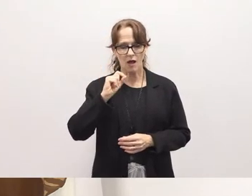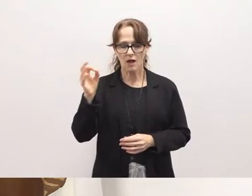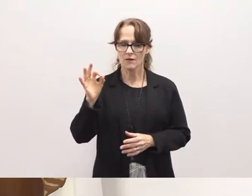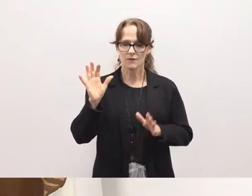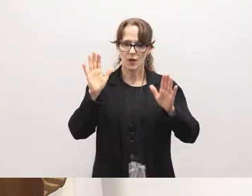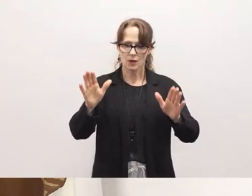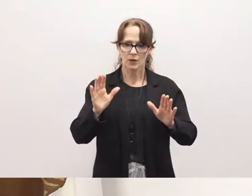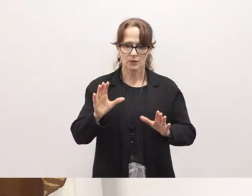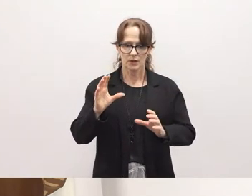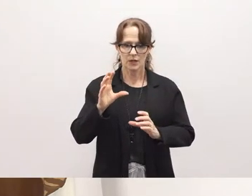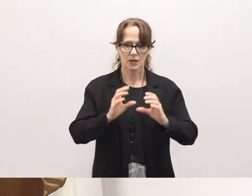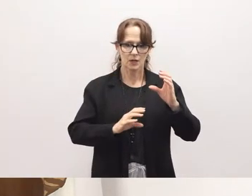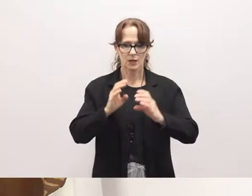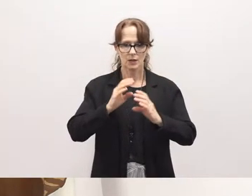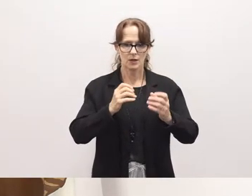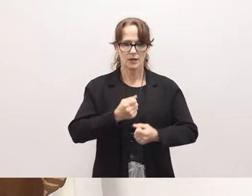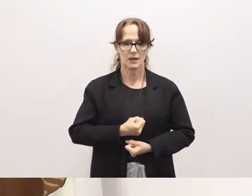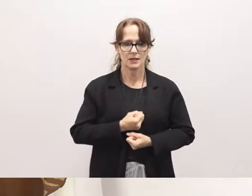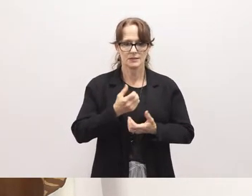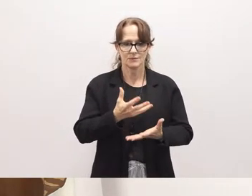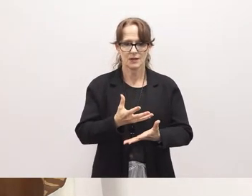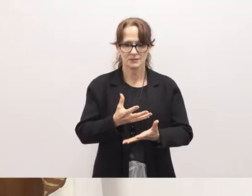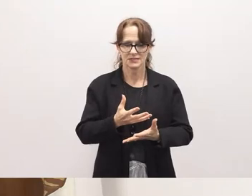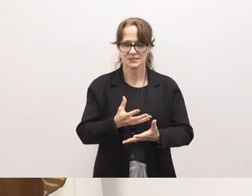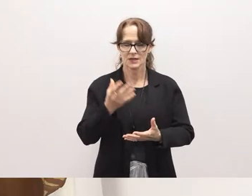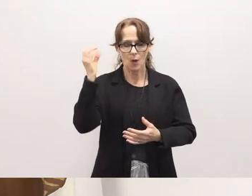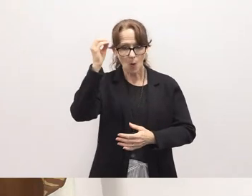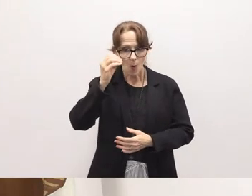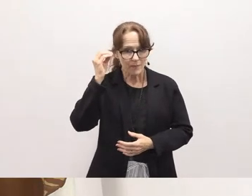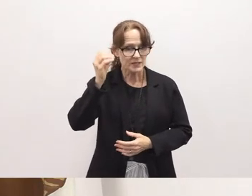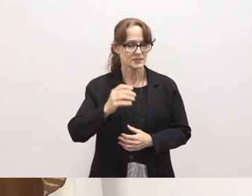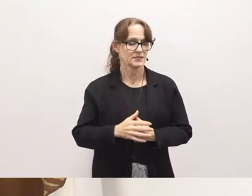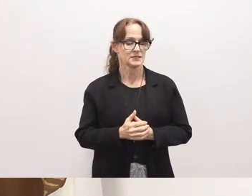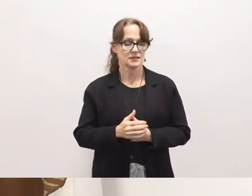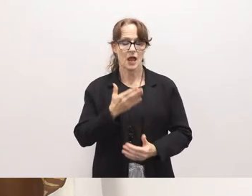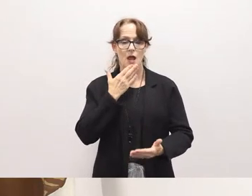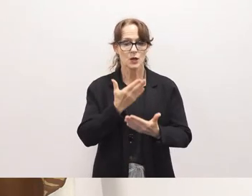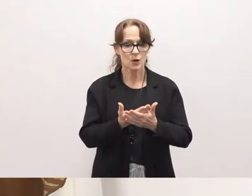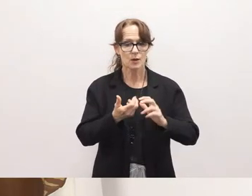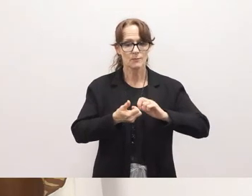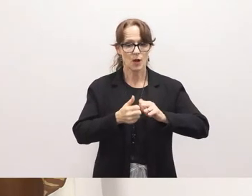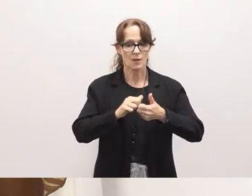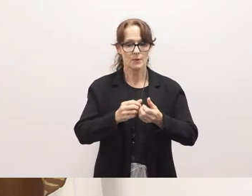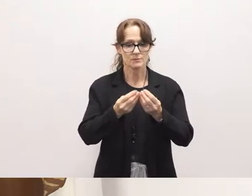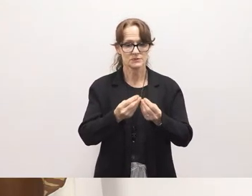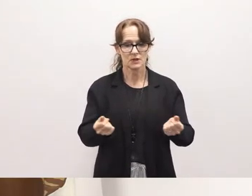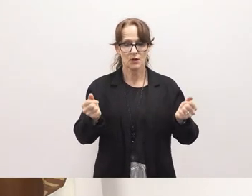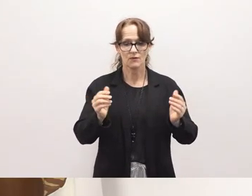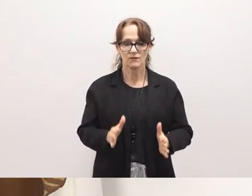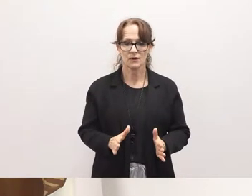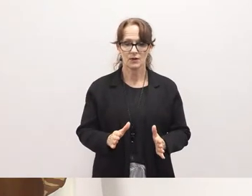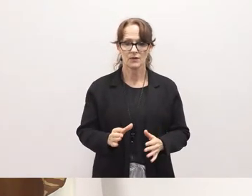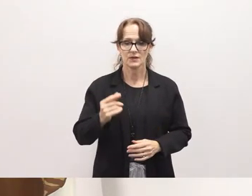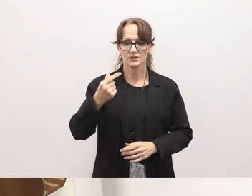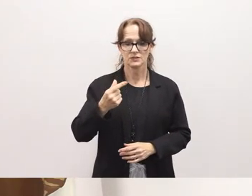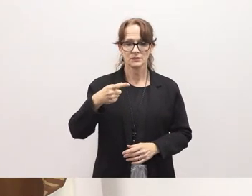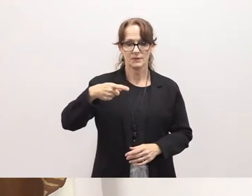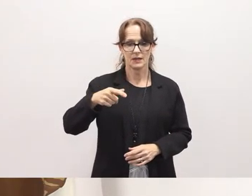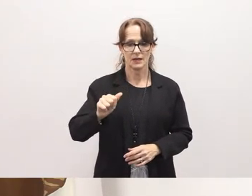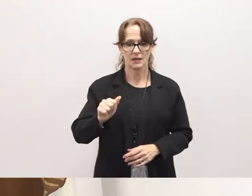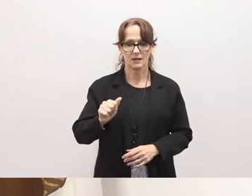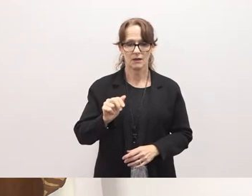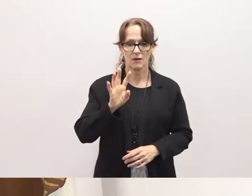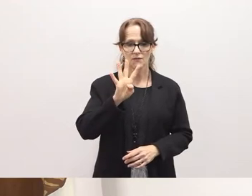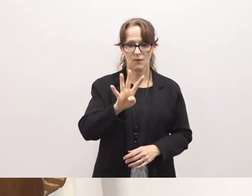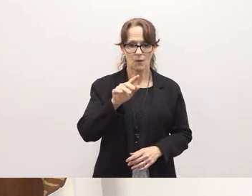great at constructively expressing his opinions and is a great problem solver. He has a GPA of